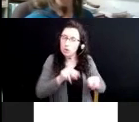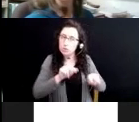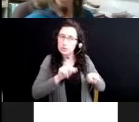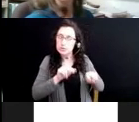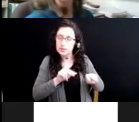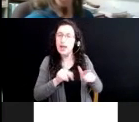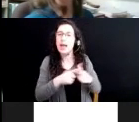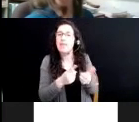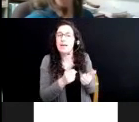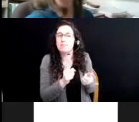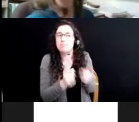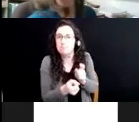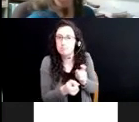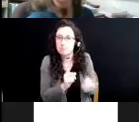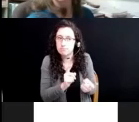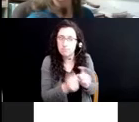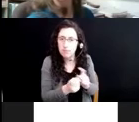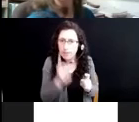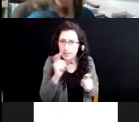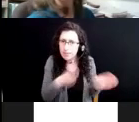change because we learn.